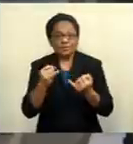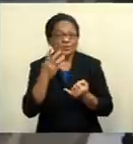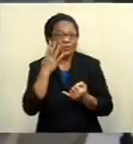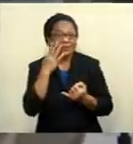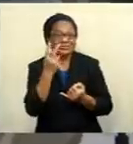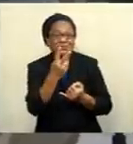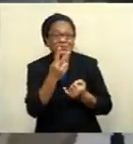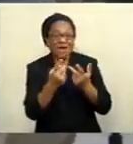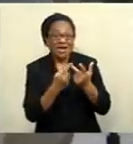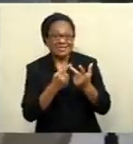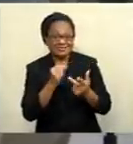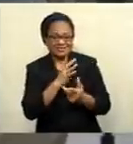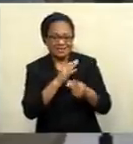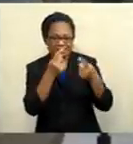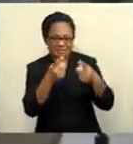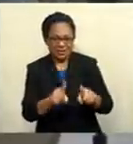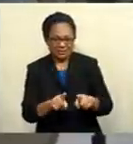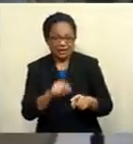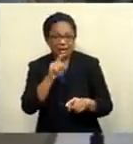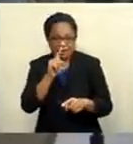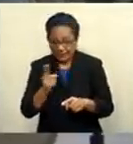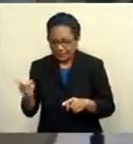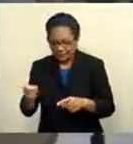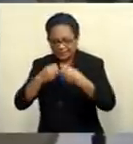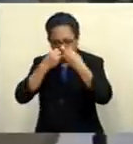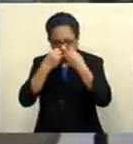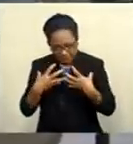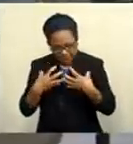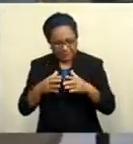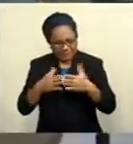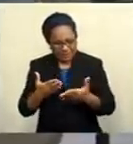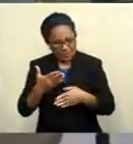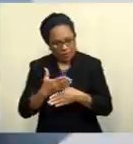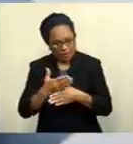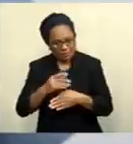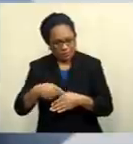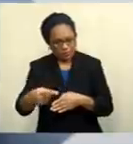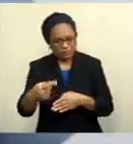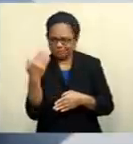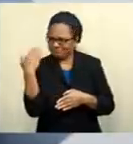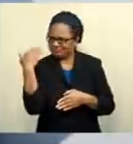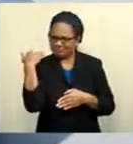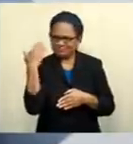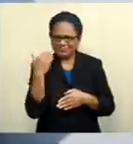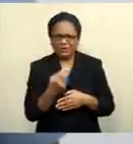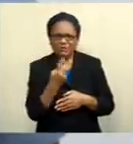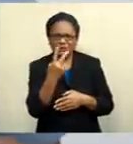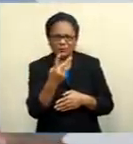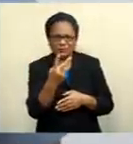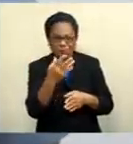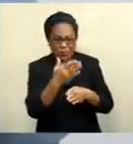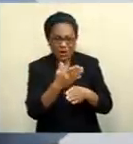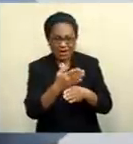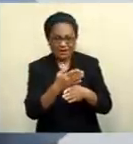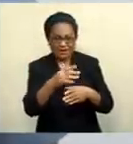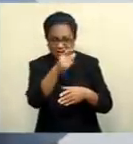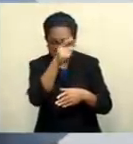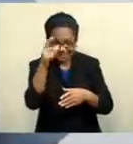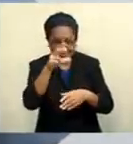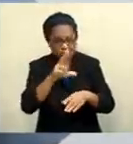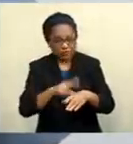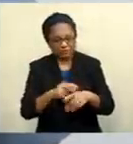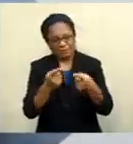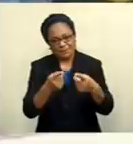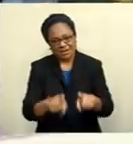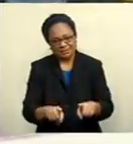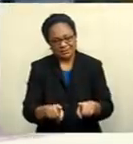workers, but this only made them strong. A couple of weeks ago, we lost 2 of our frontliners. That sort of